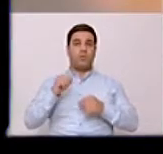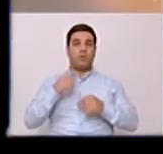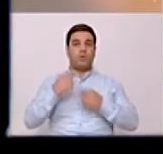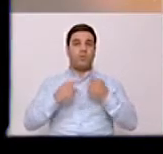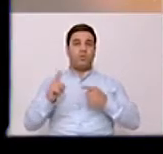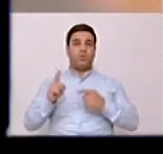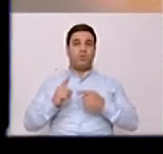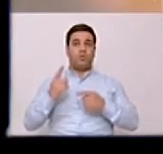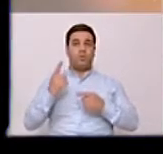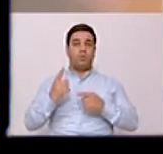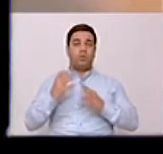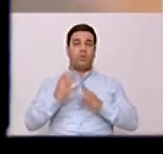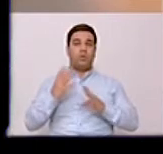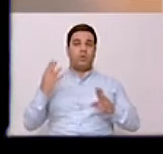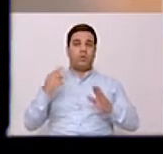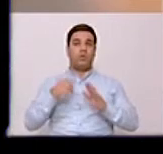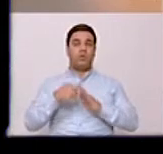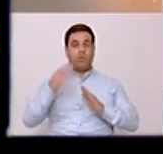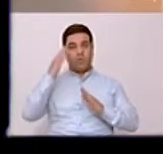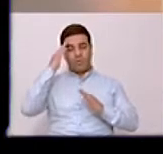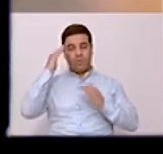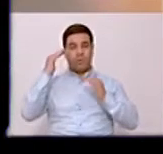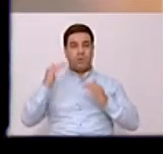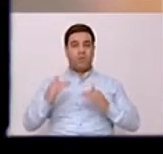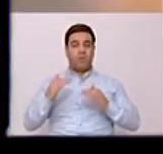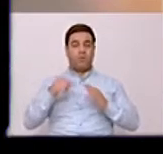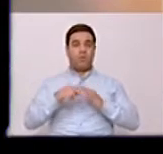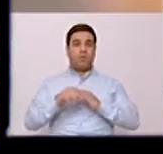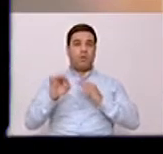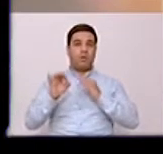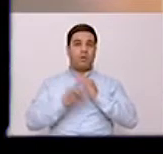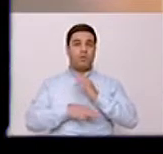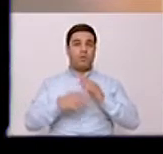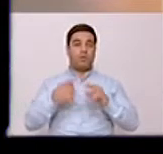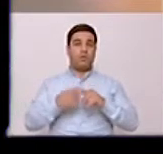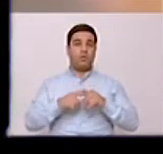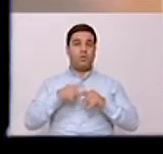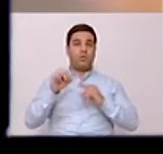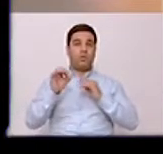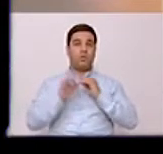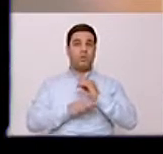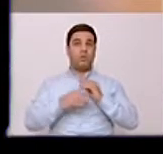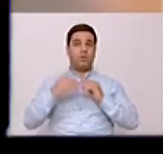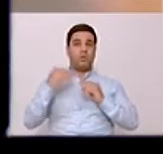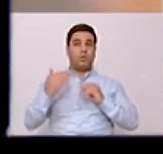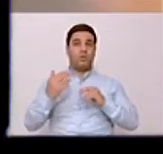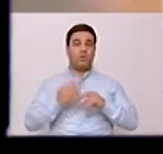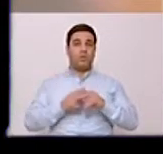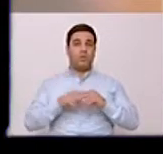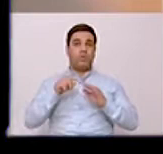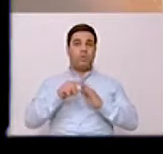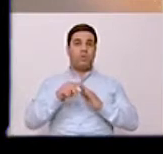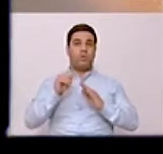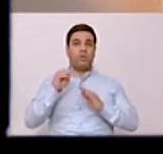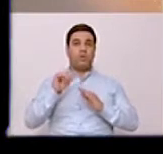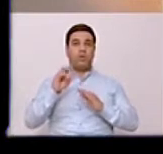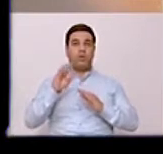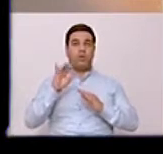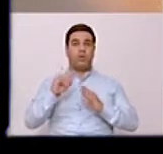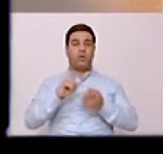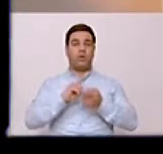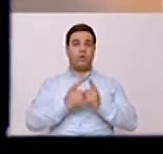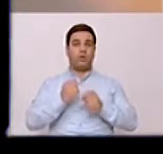bo'ladiki, bir qator ongi zaif, ma'naviy qashshoq, ana shu qashshoqlik uni qonxo'r jallodga aylantirgan